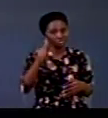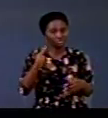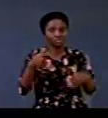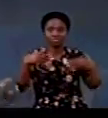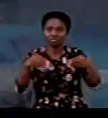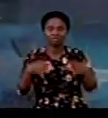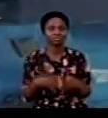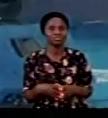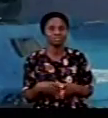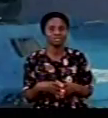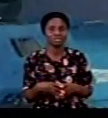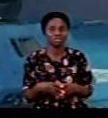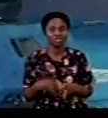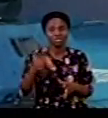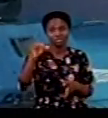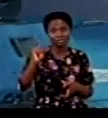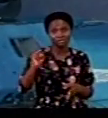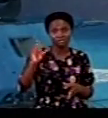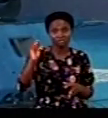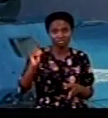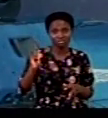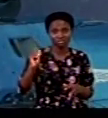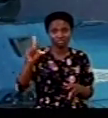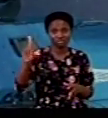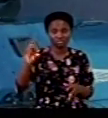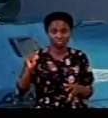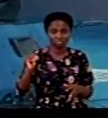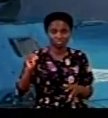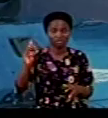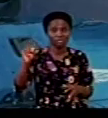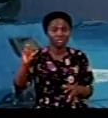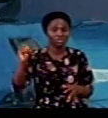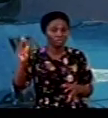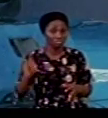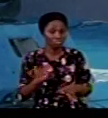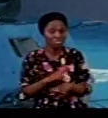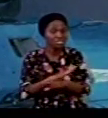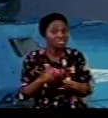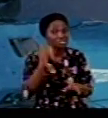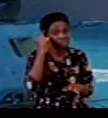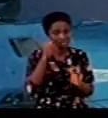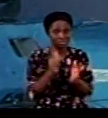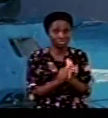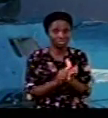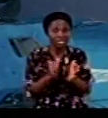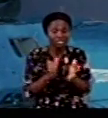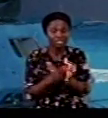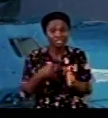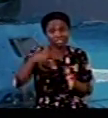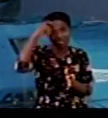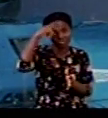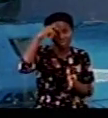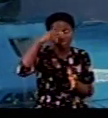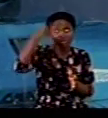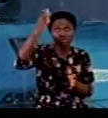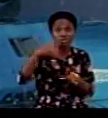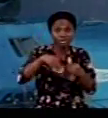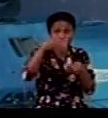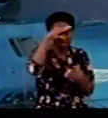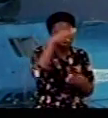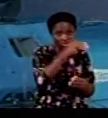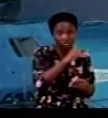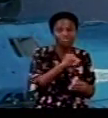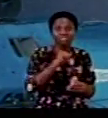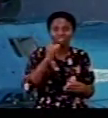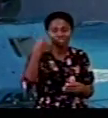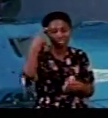did not know that his person and personality was not for sale. You must determine in your life. Look